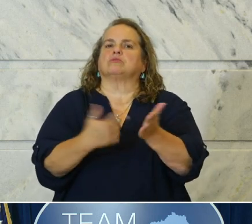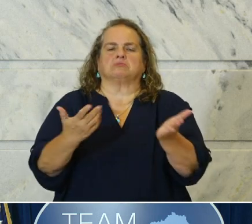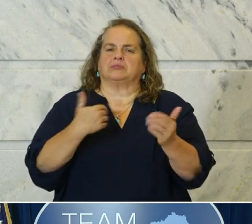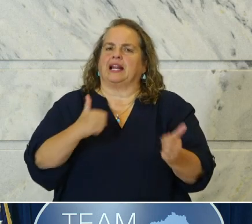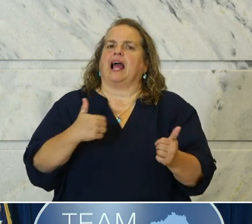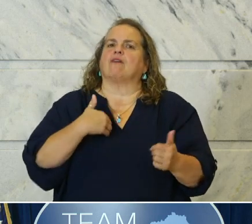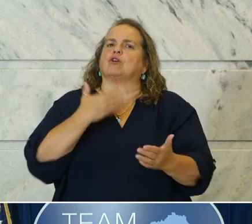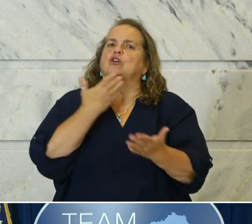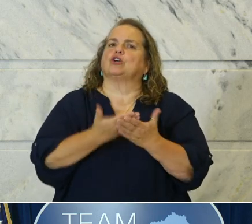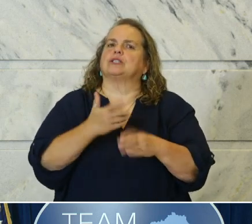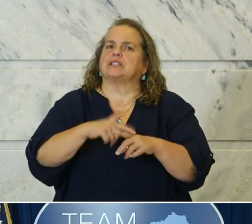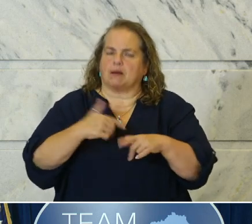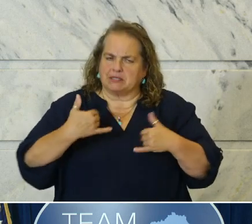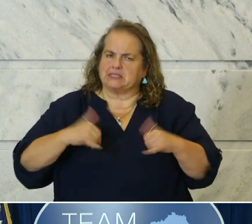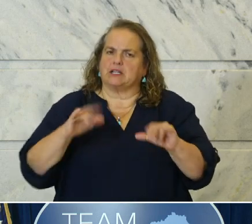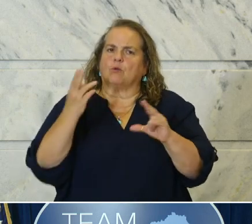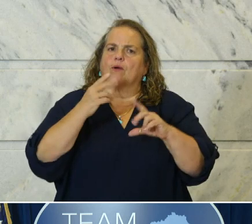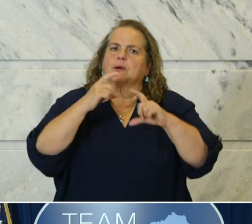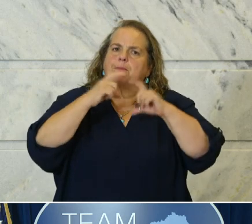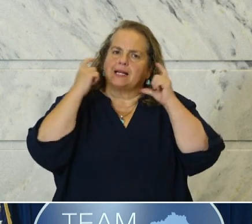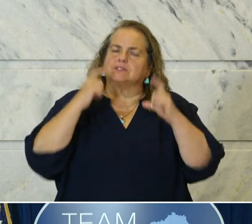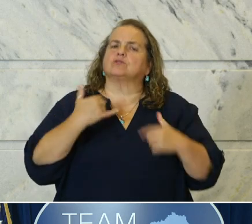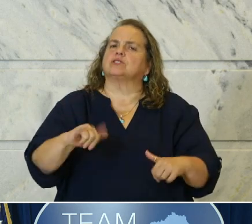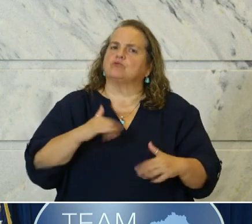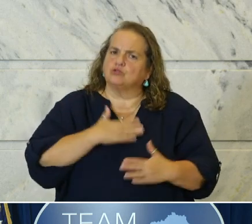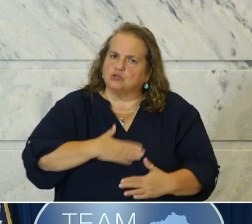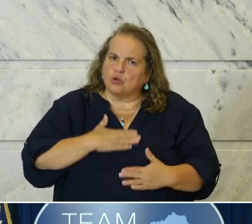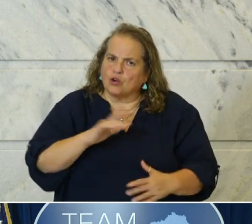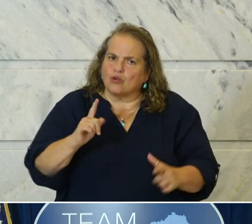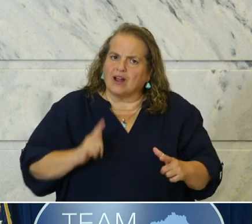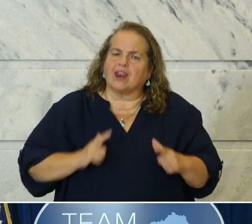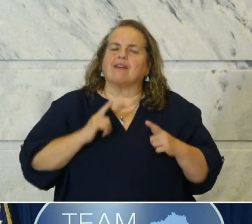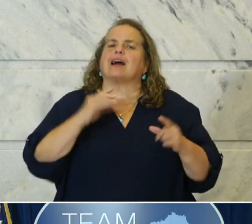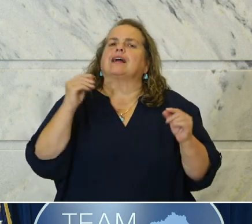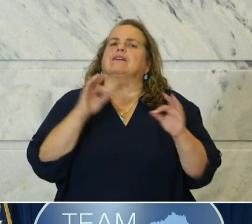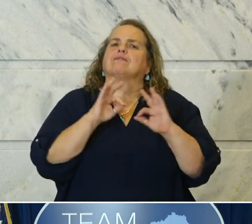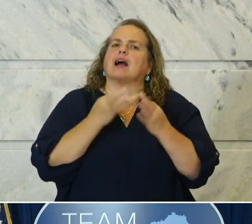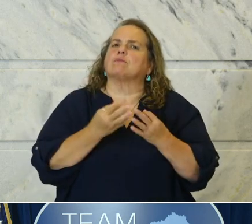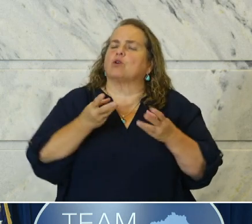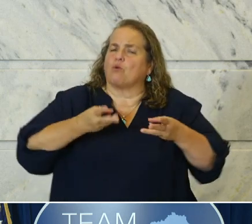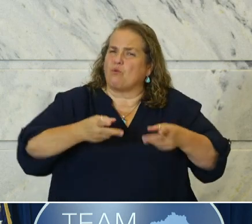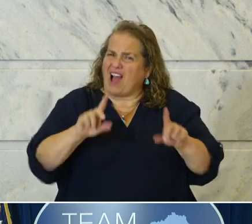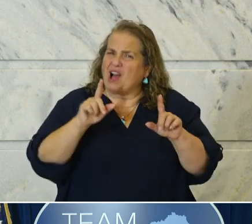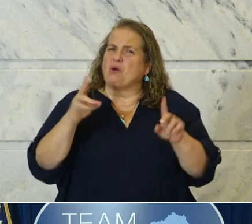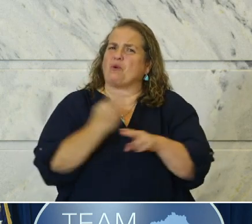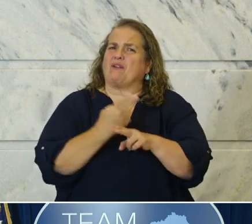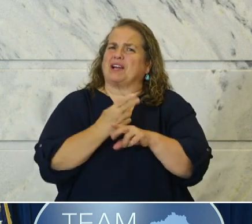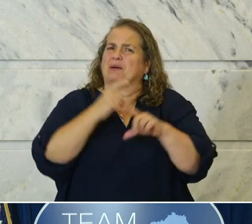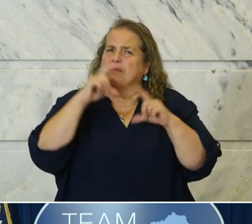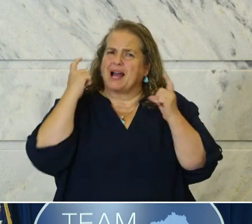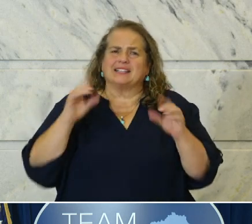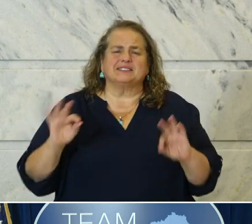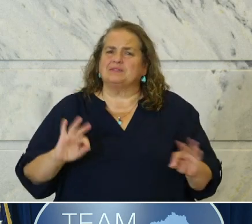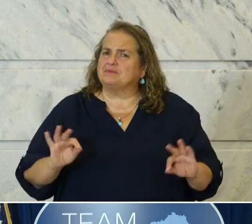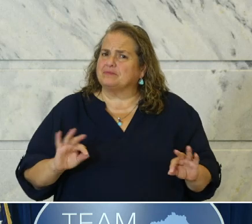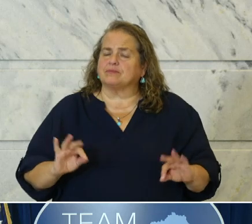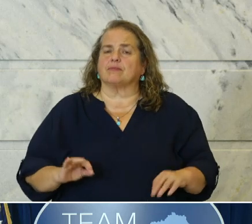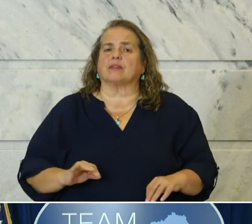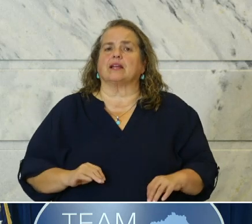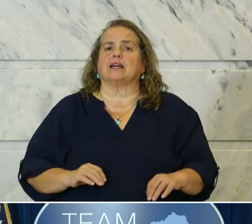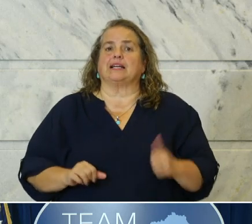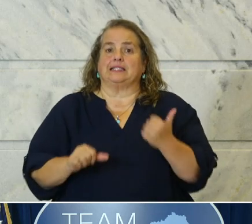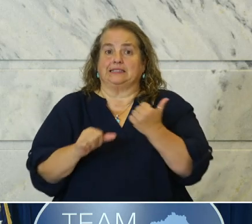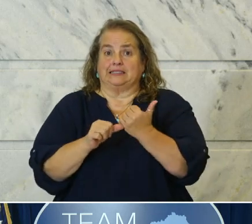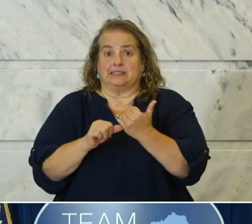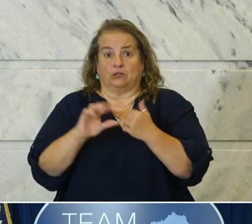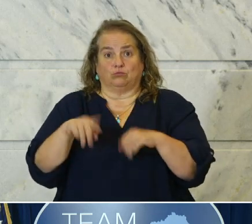time. We can all still enjoy our lives and our families while wearing a mask. Assistant principal, even